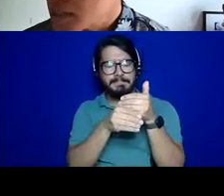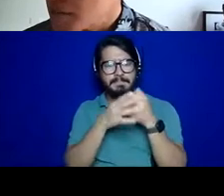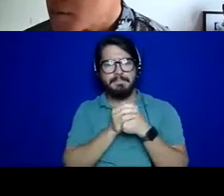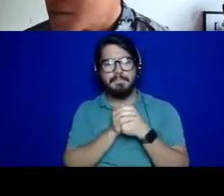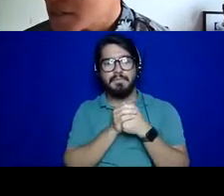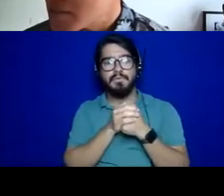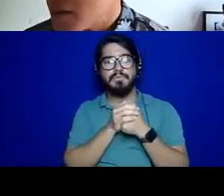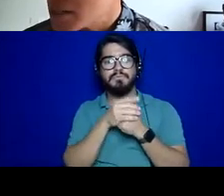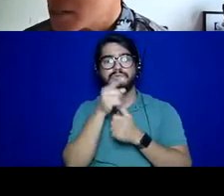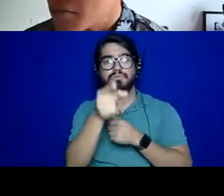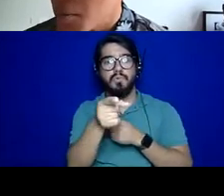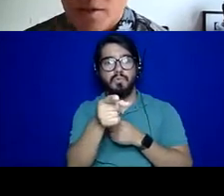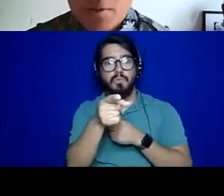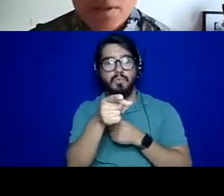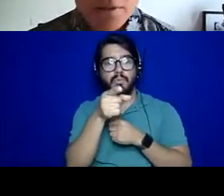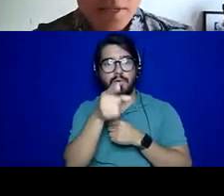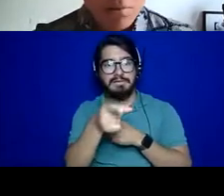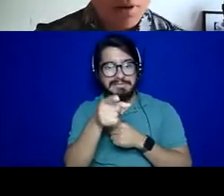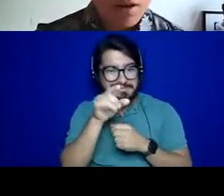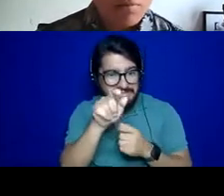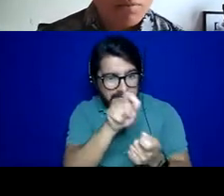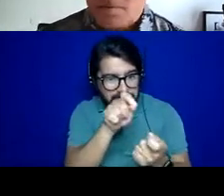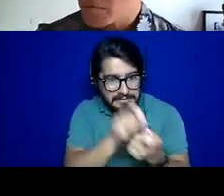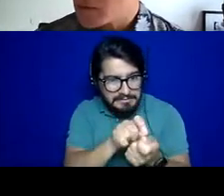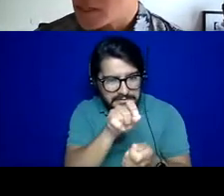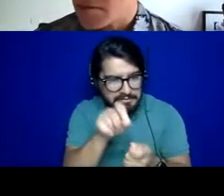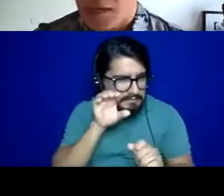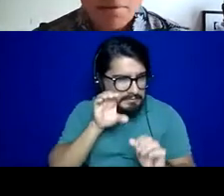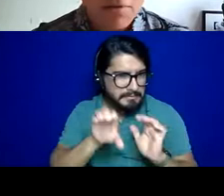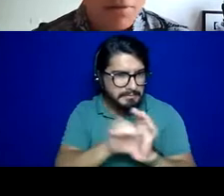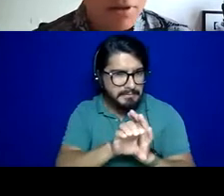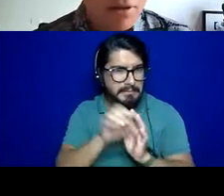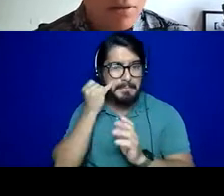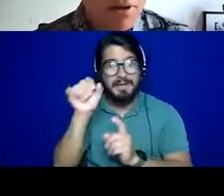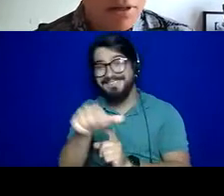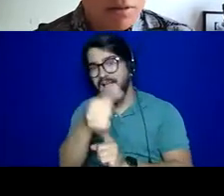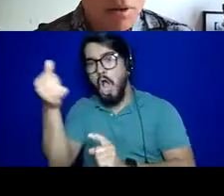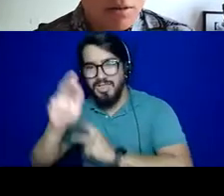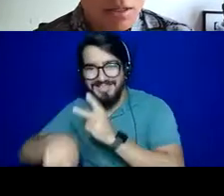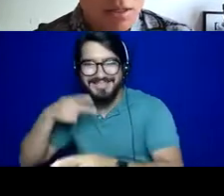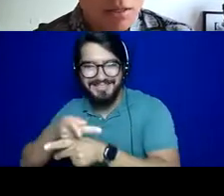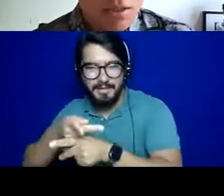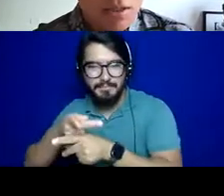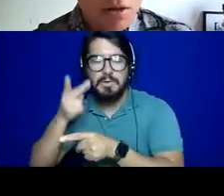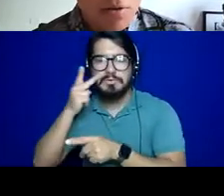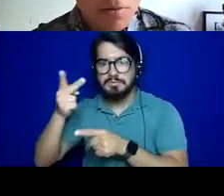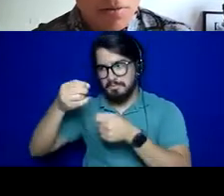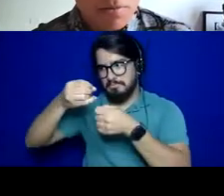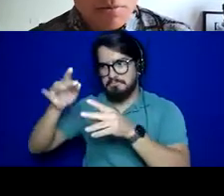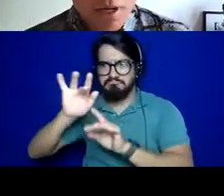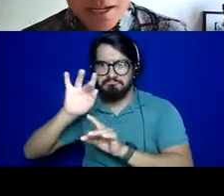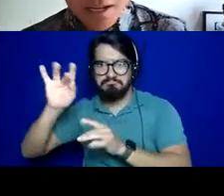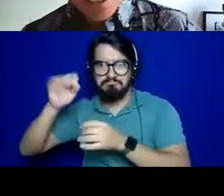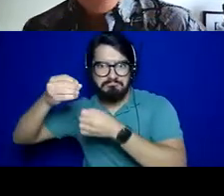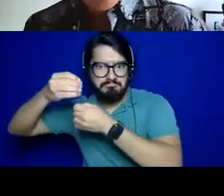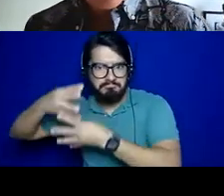We see TIFF here because this file is a TIFF, but if it were a different type, you'd see a different type of file here as well. So